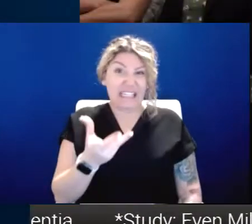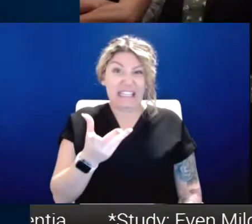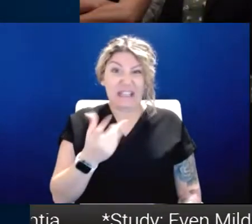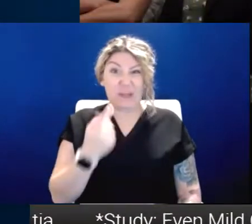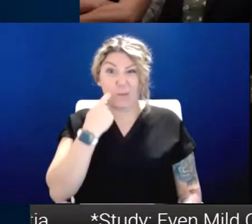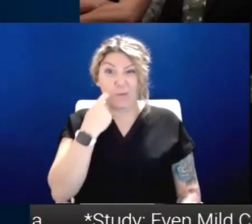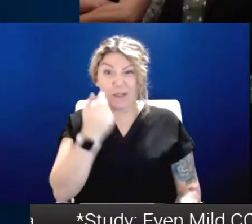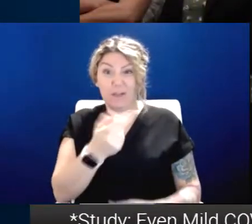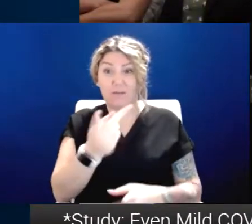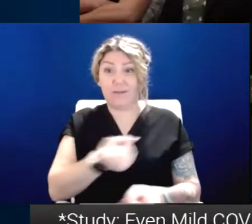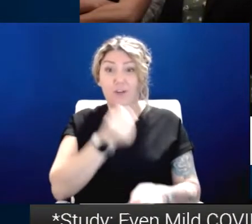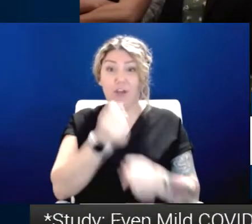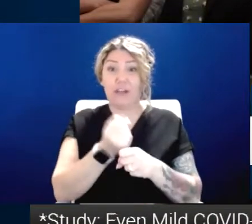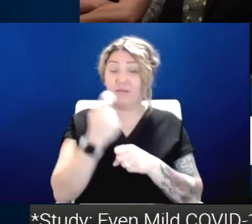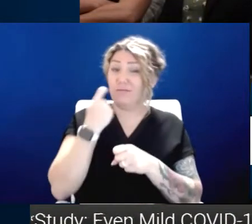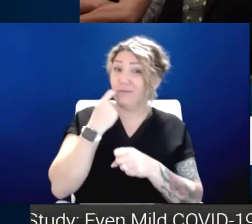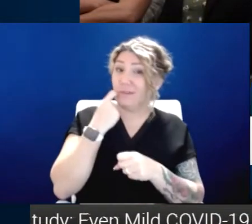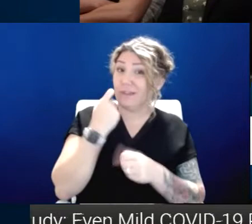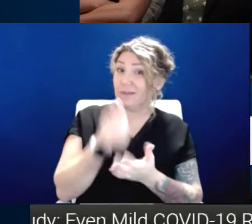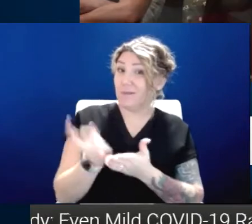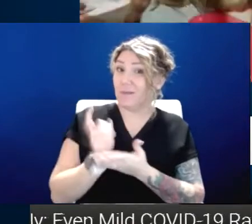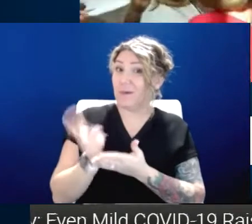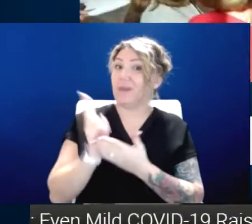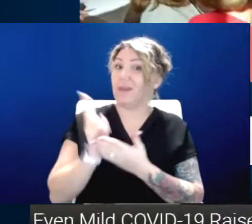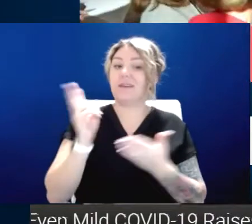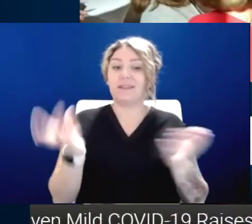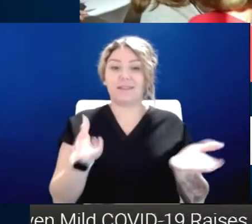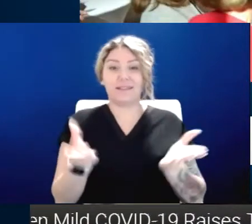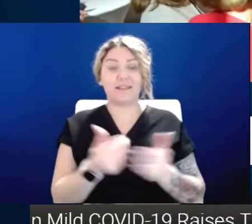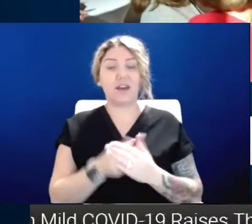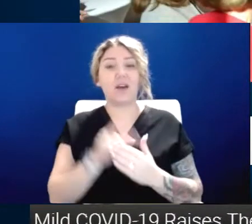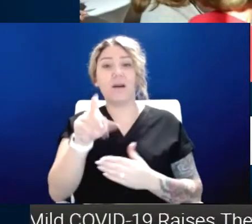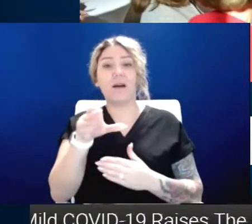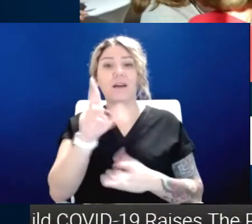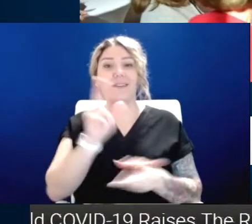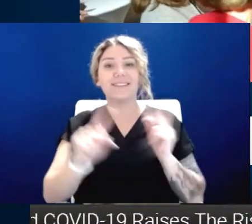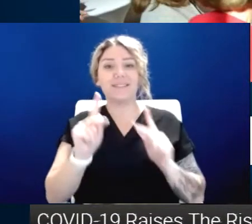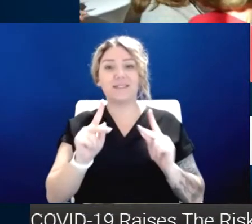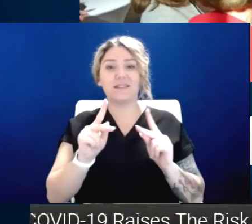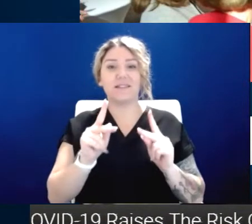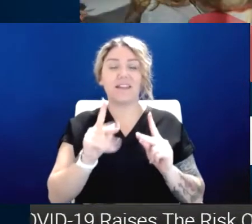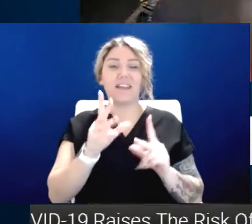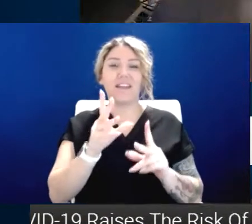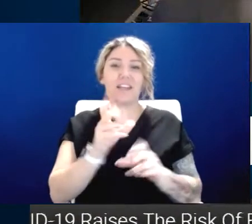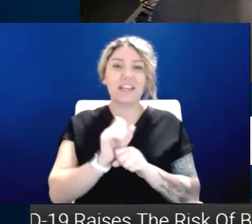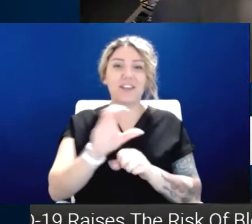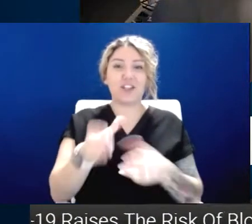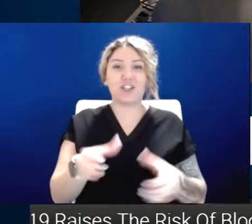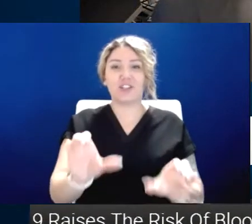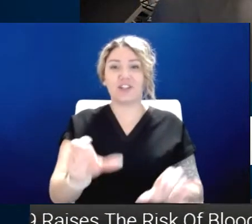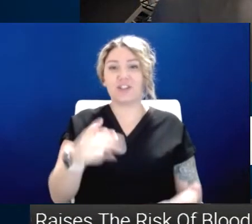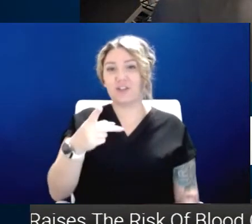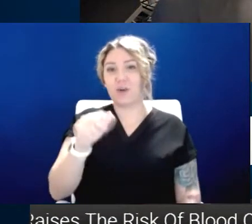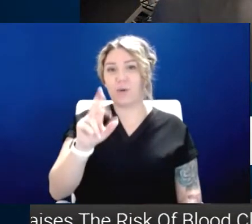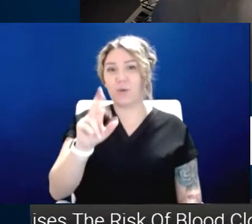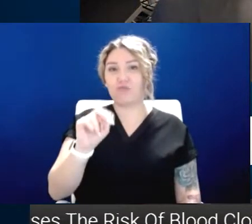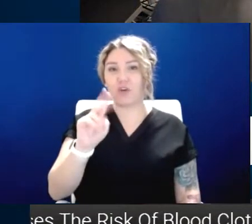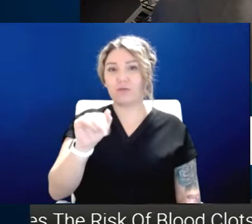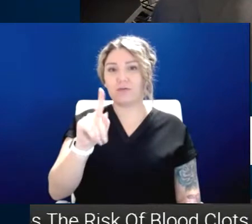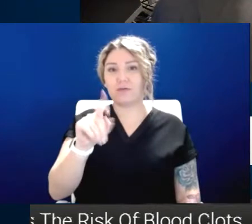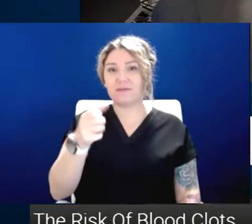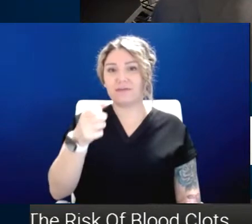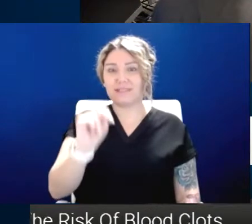in the last weeks, we've really been ramping it up here. Hundreds of people got their chance to check out the new Proton Center here at the University of Kansas Health